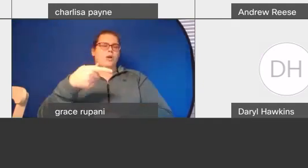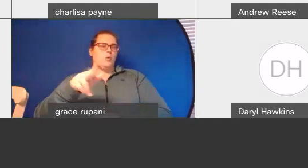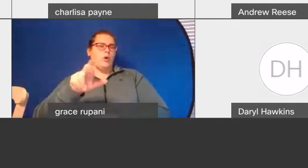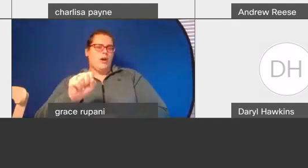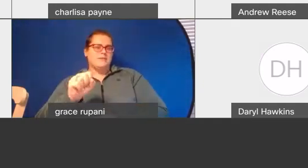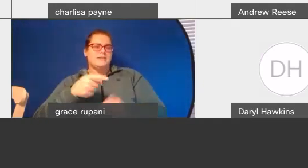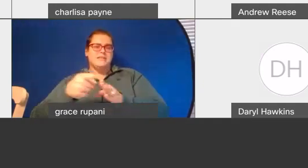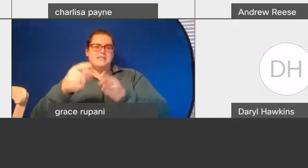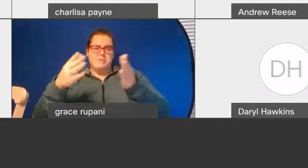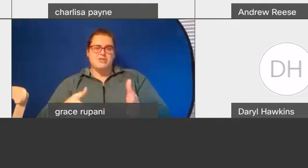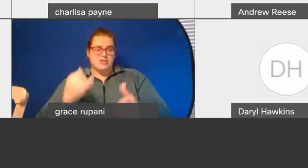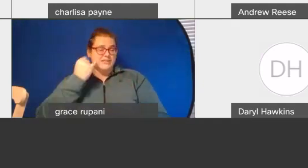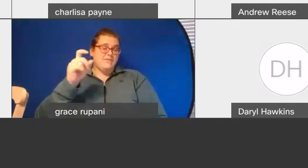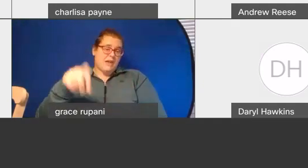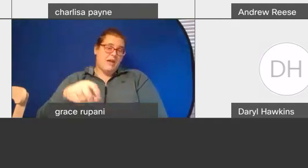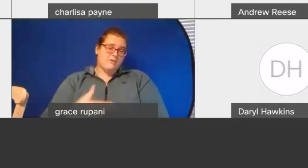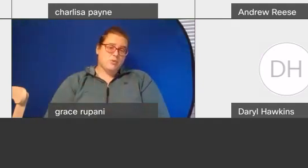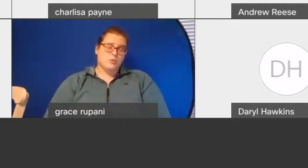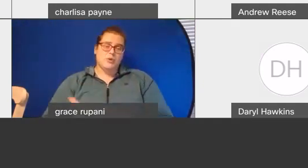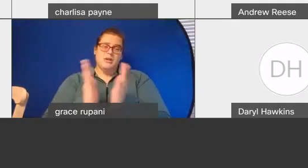it came to that.